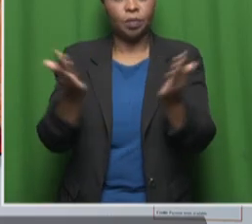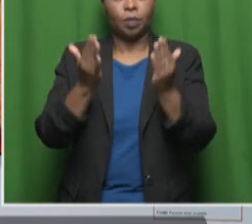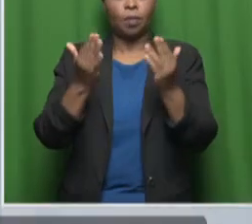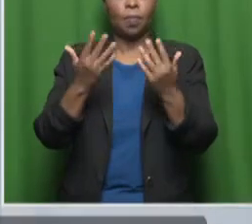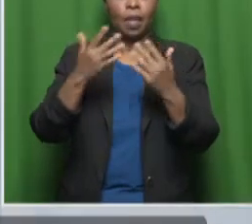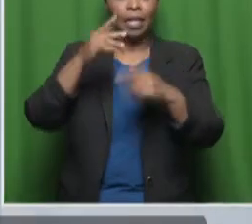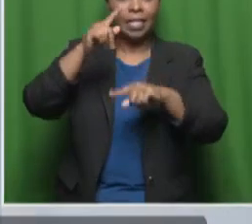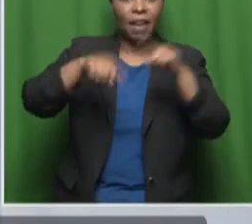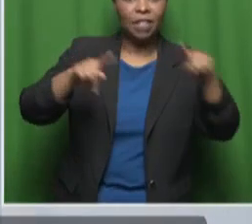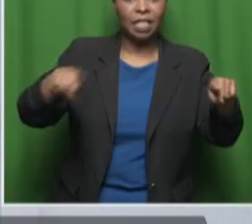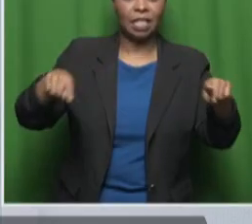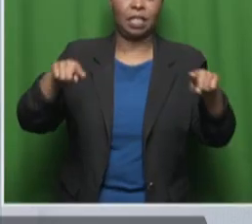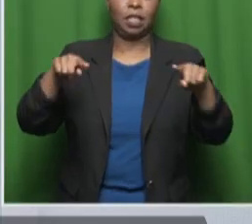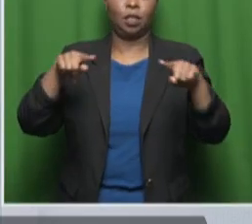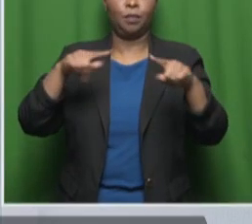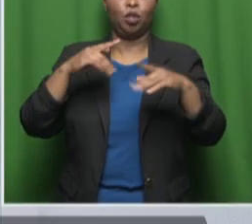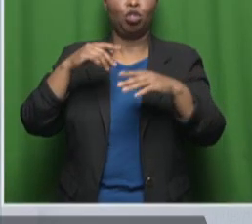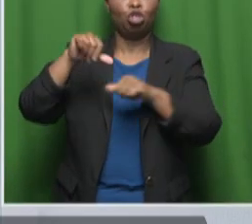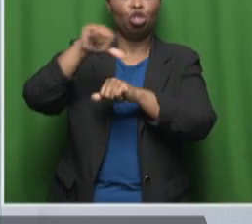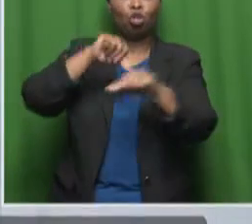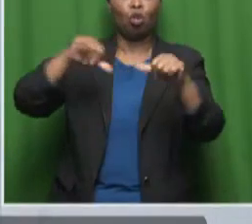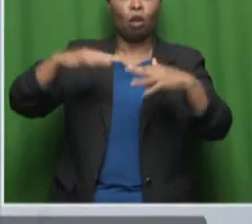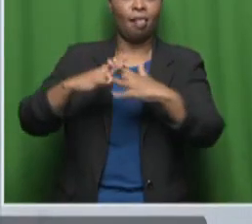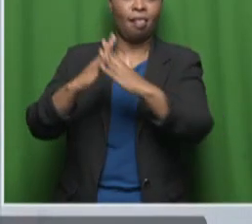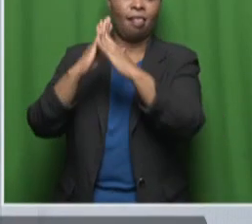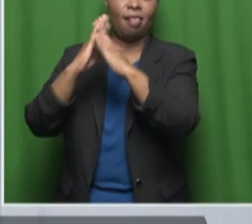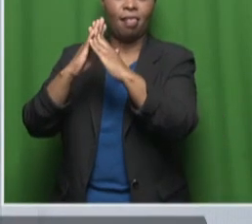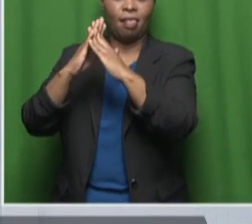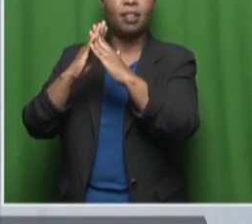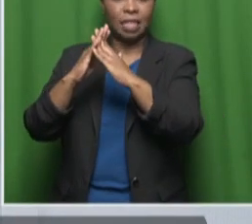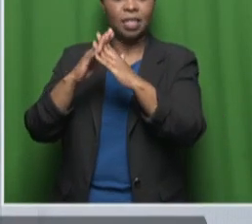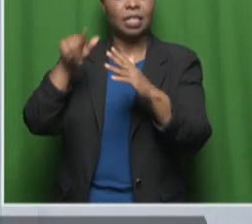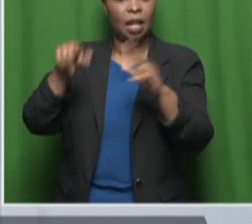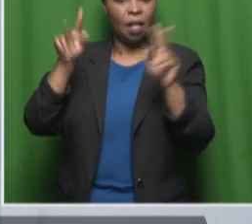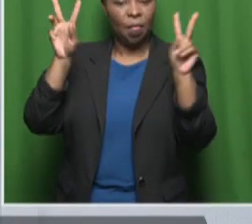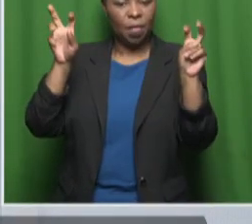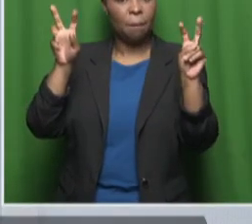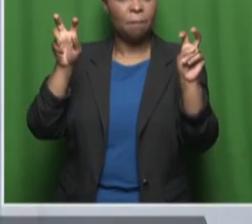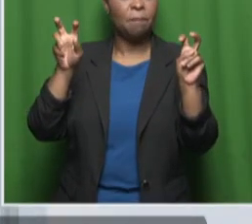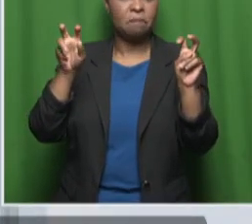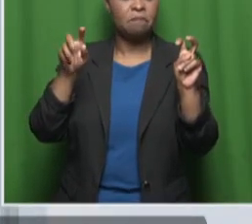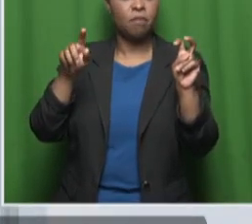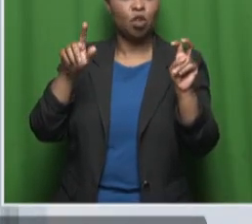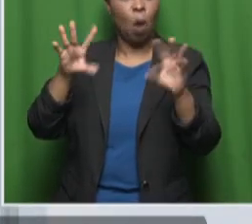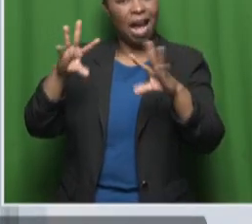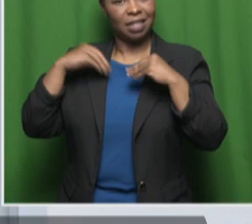cohesion, and nation building. How do you think this plays into those themes for our nation at large?